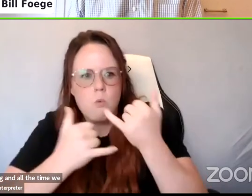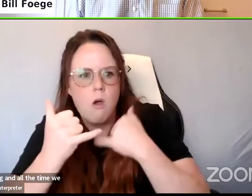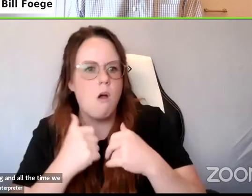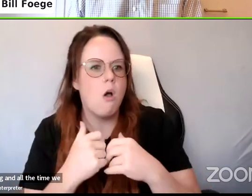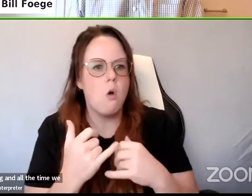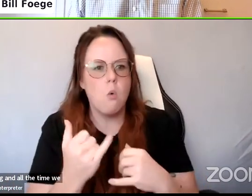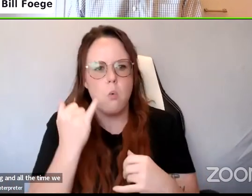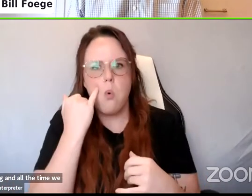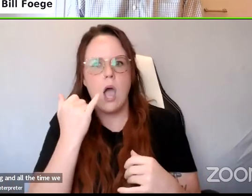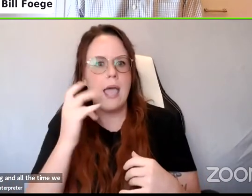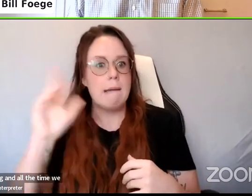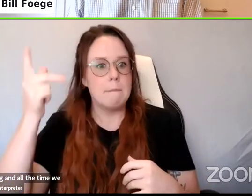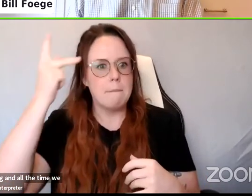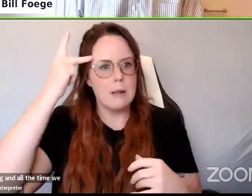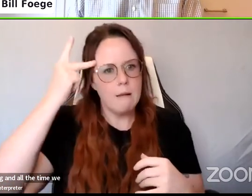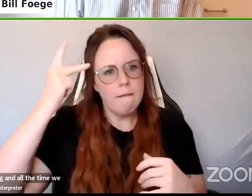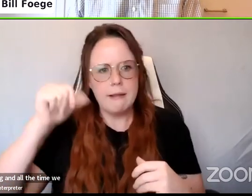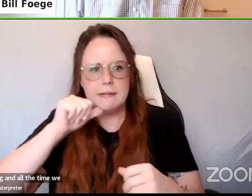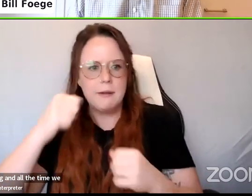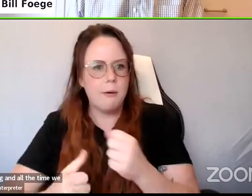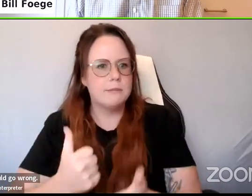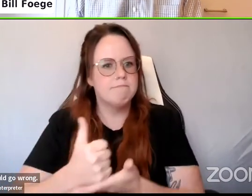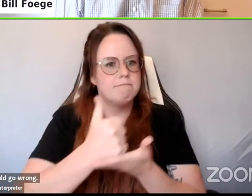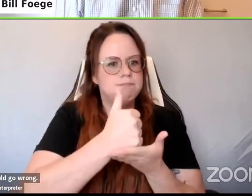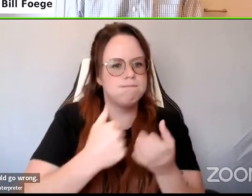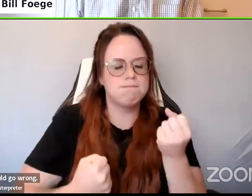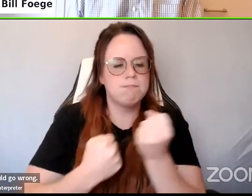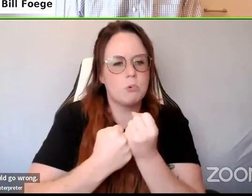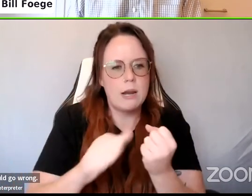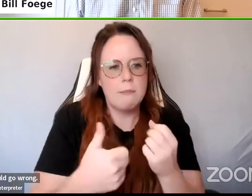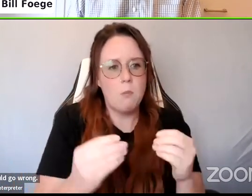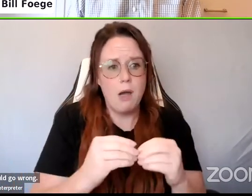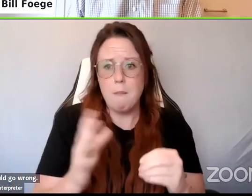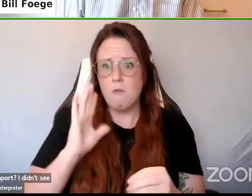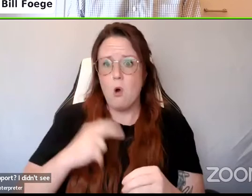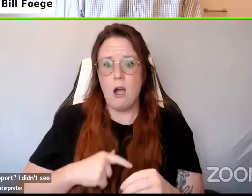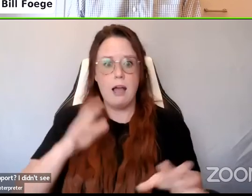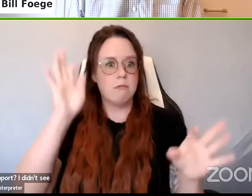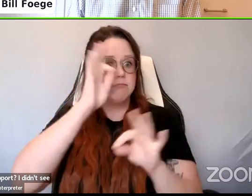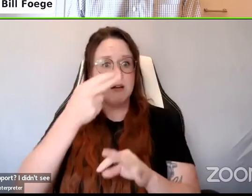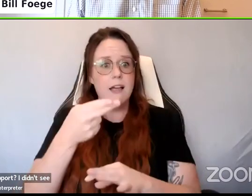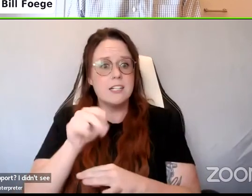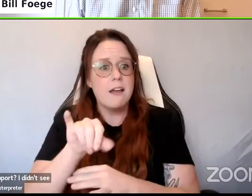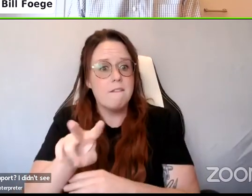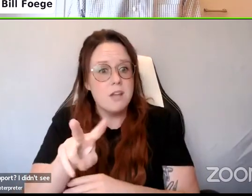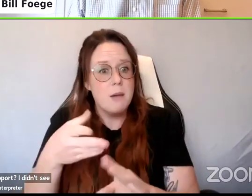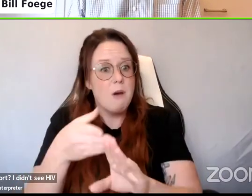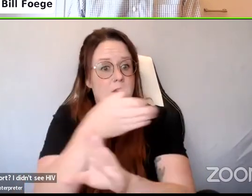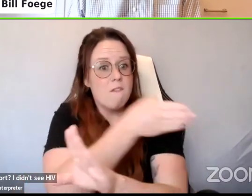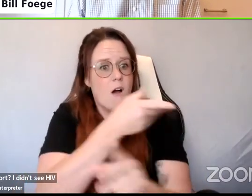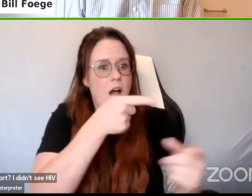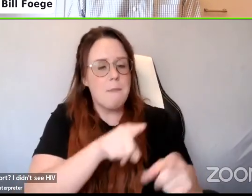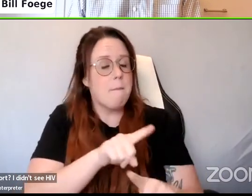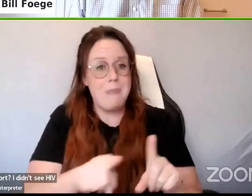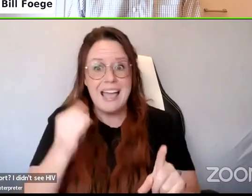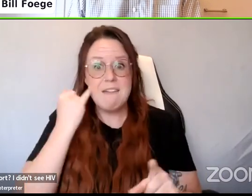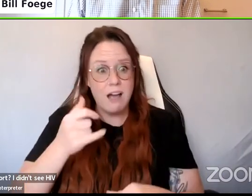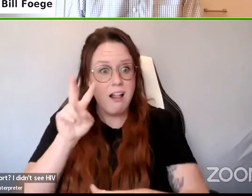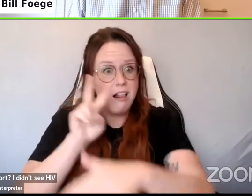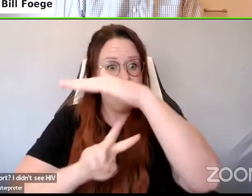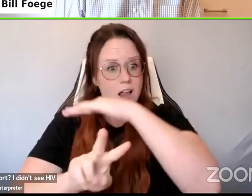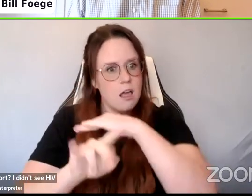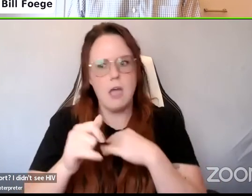we lose political support I didn't see HIV coming but boy have I had that would have been a big problem to deal